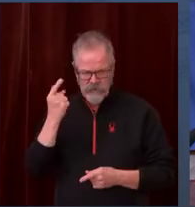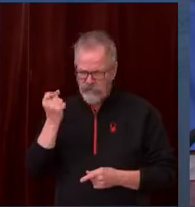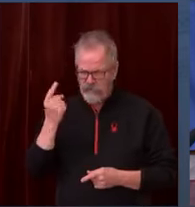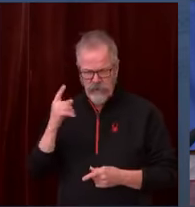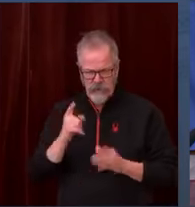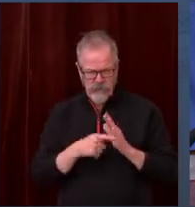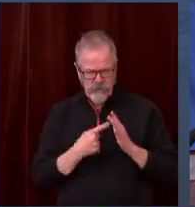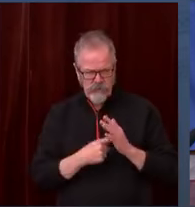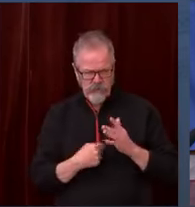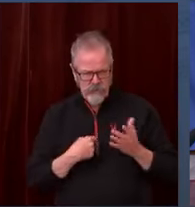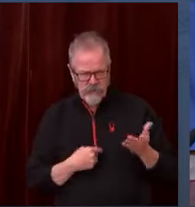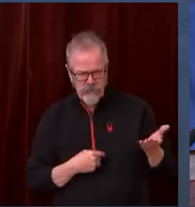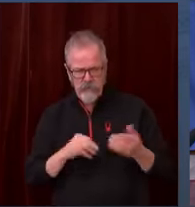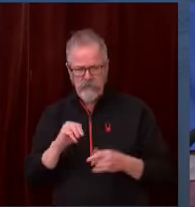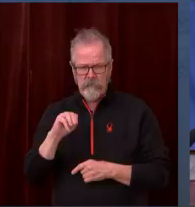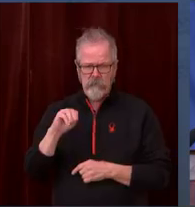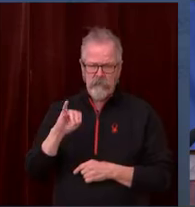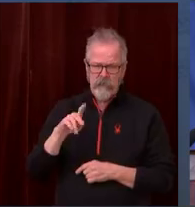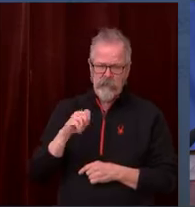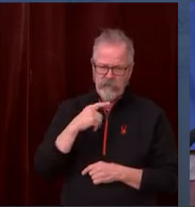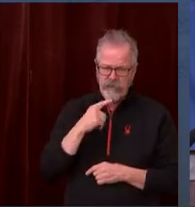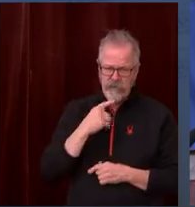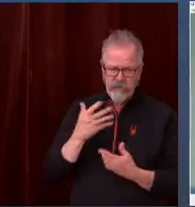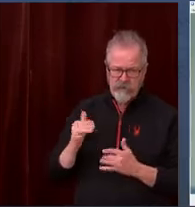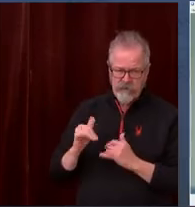Neither do I. But I would say this,